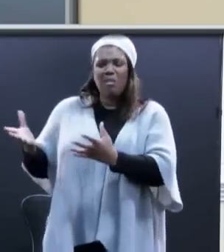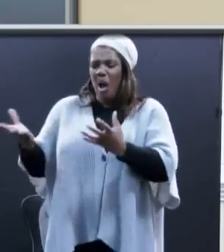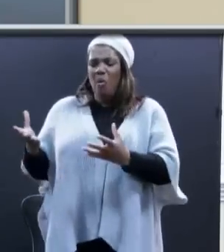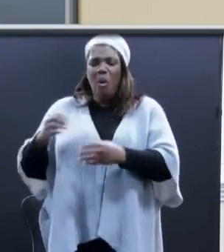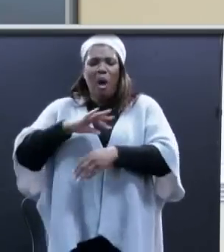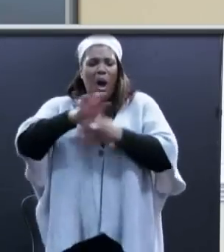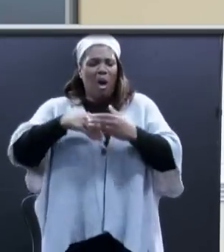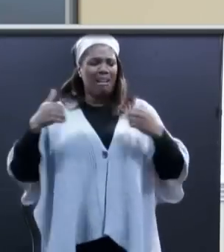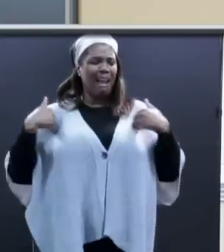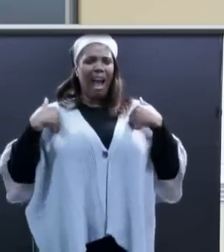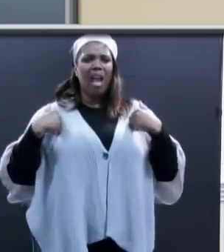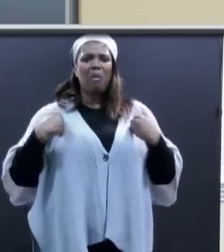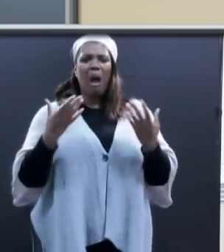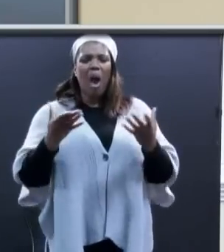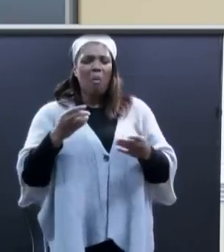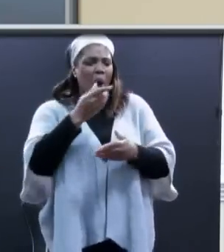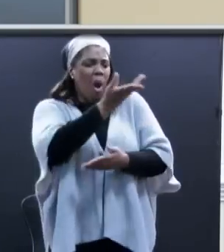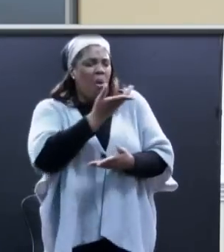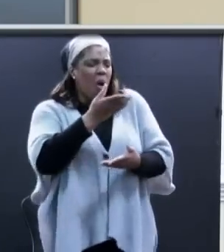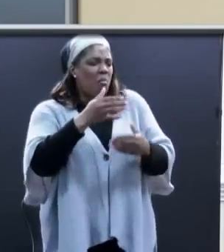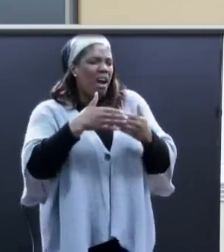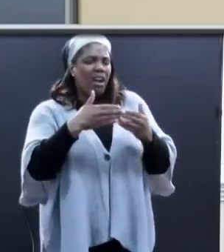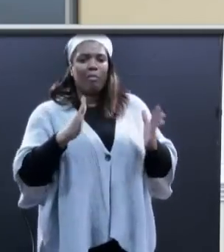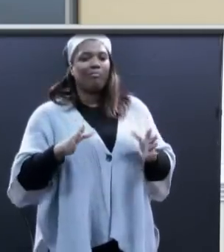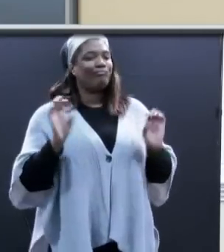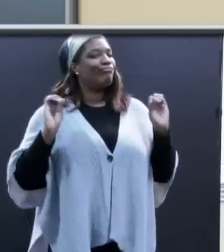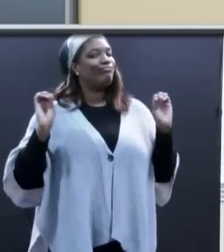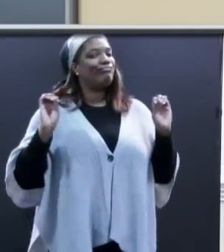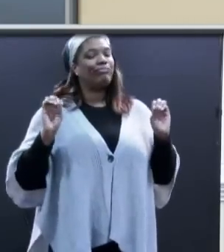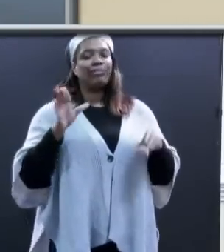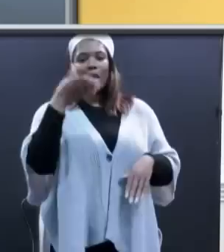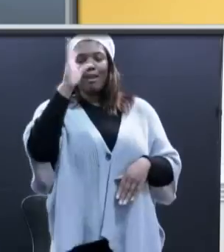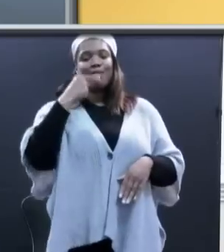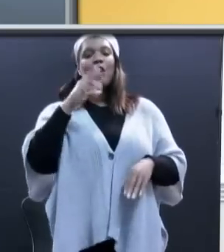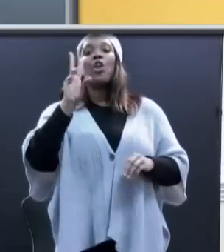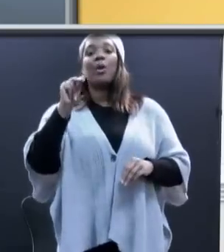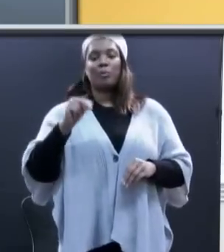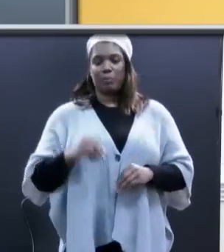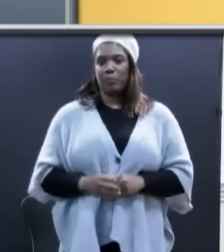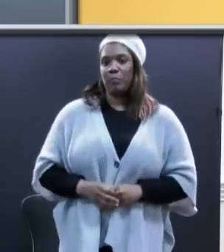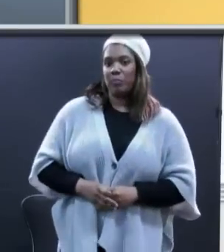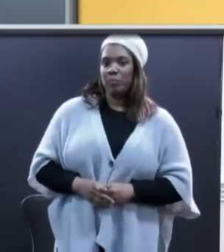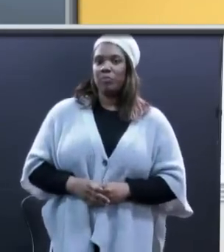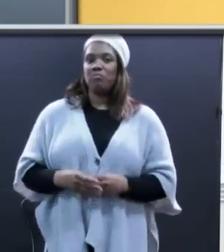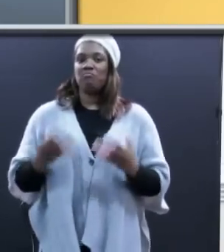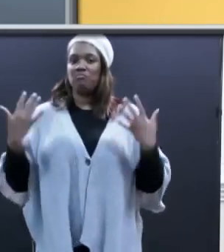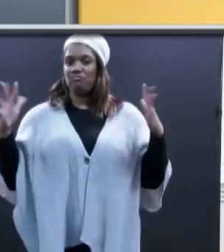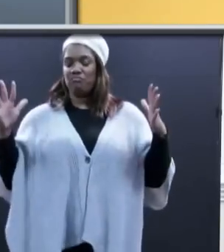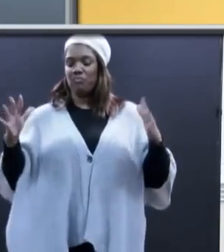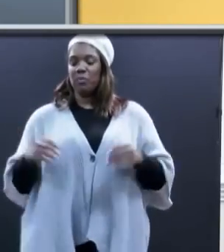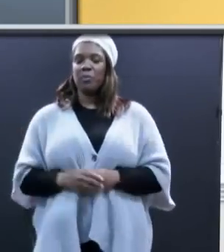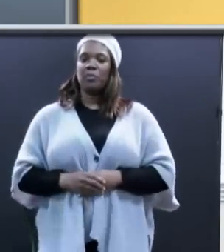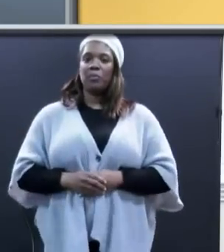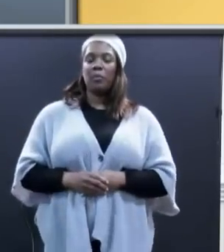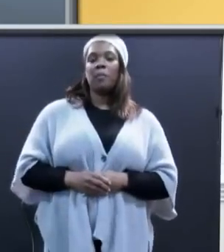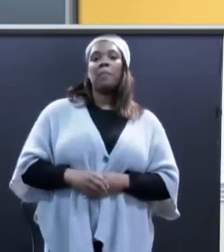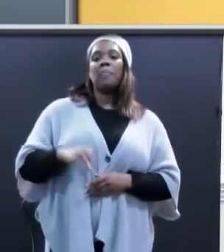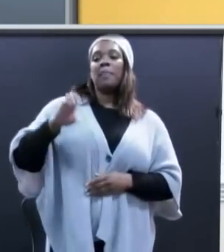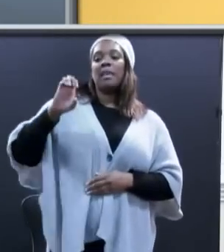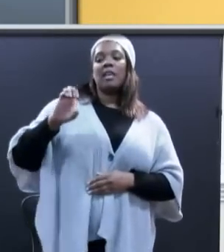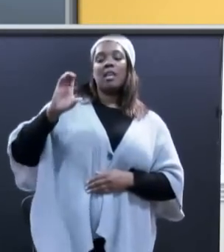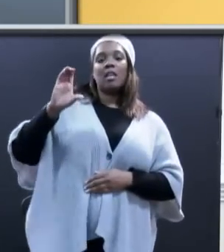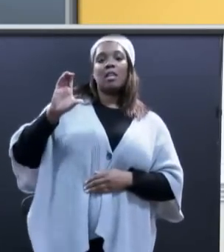his ox, nor his ass, nor anything that is thy neighbor. Let's go into Ecclesiastes, the 12th